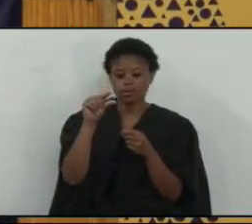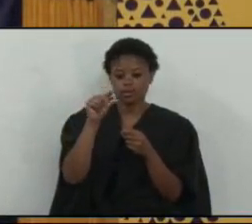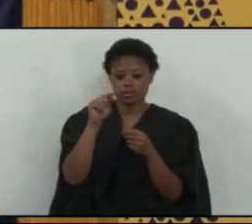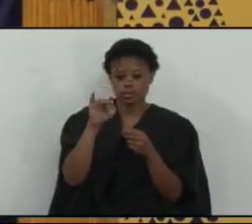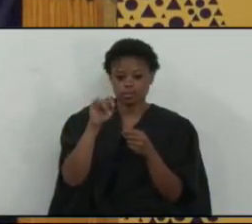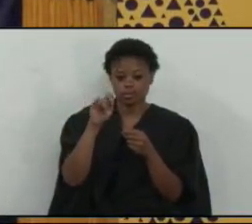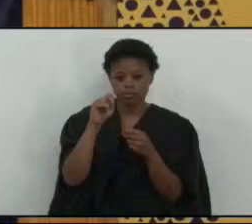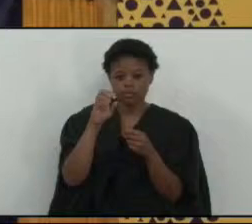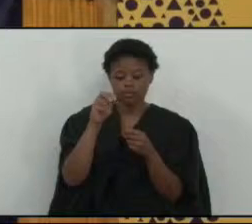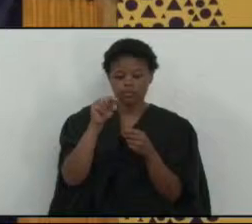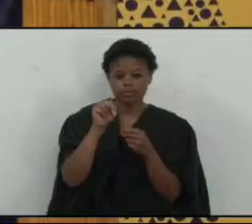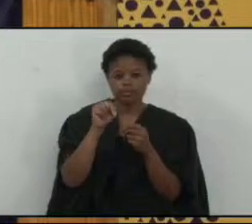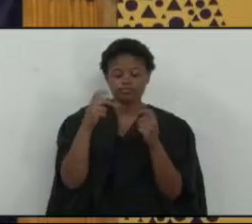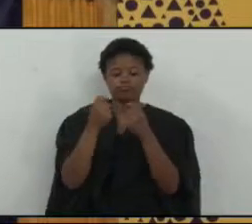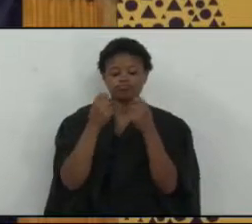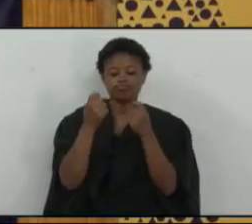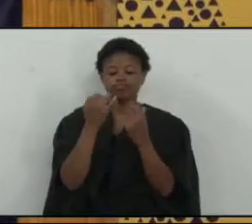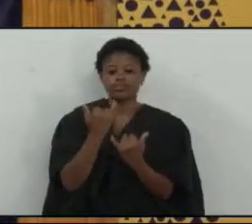ceremony today.